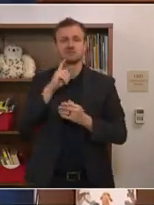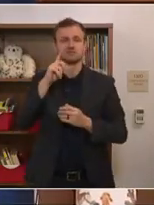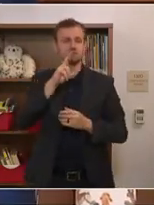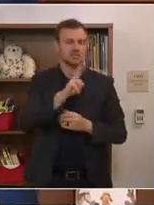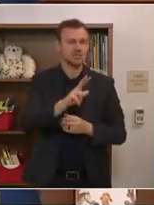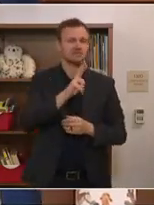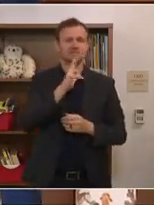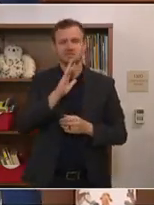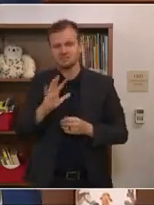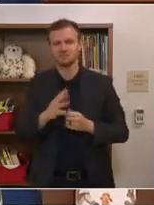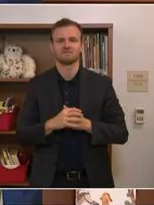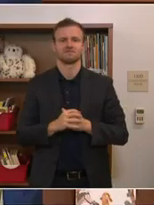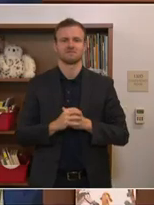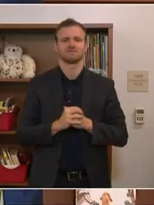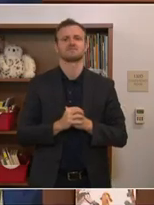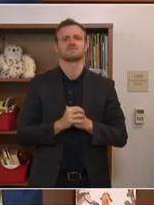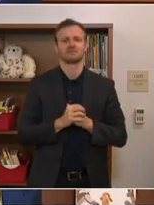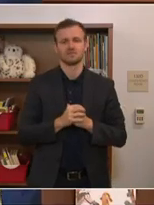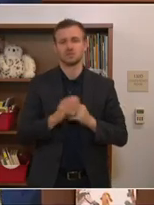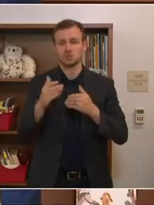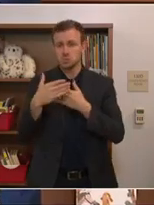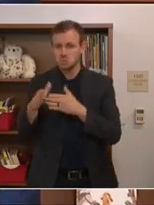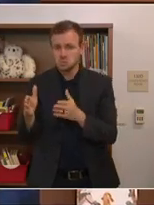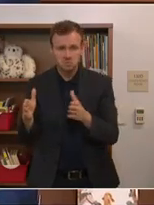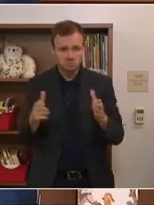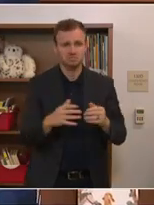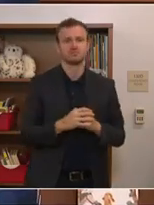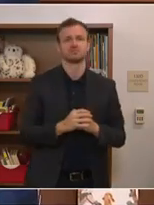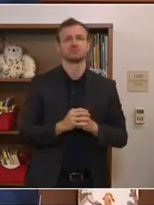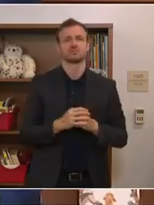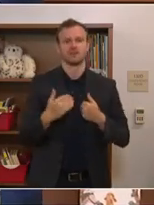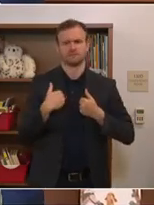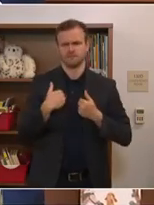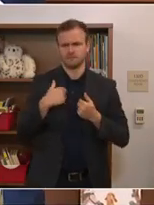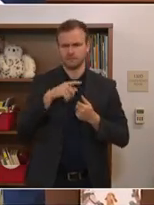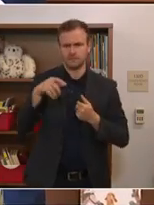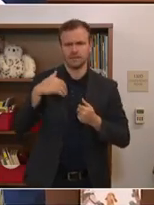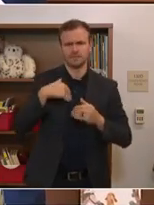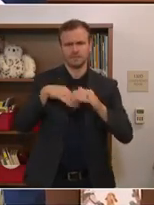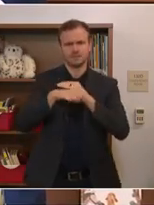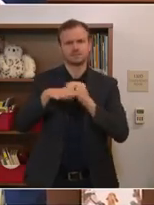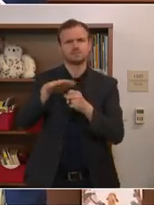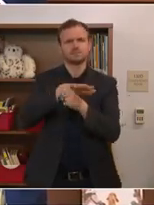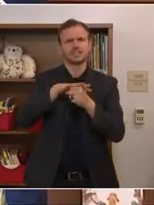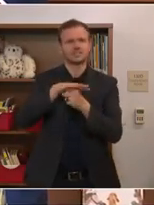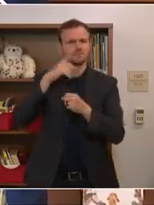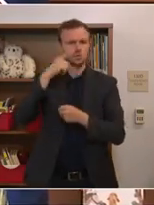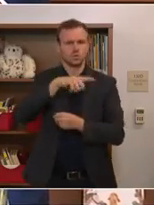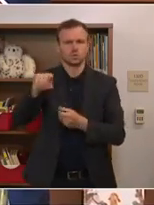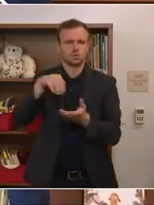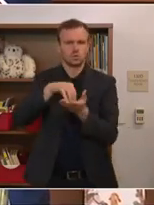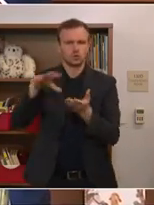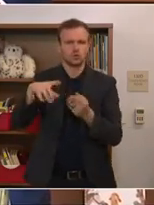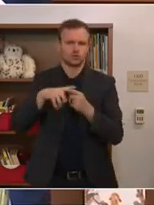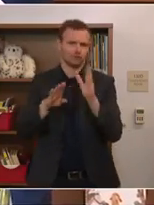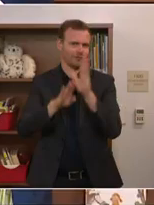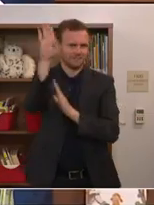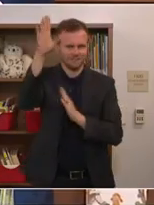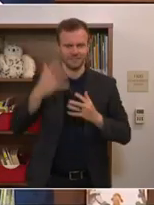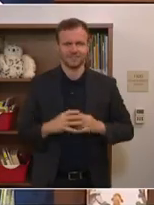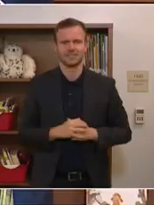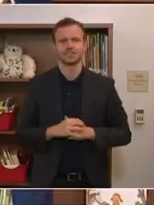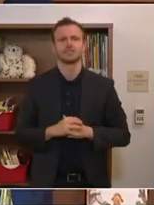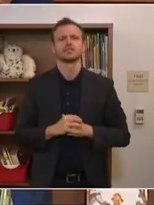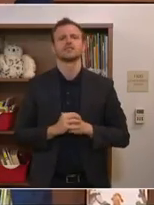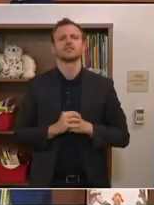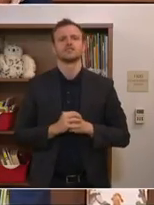are designed to ensure that our young people have the space needed to thrive. And so there's someone here that's going to describe that space and all